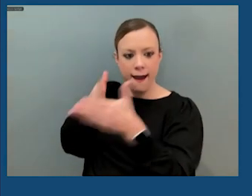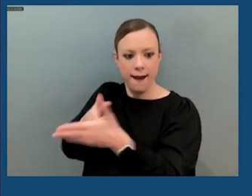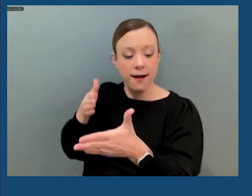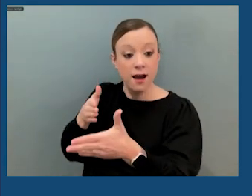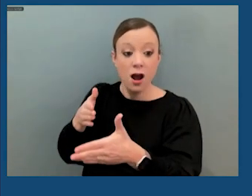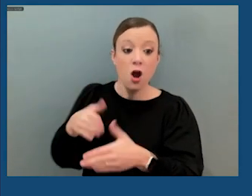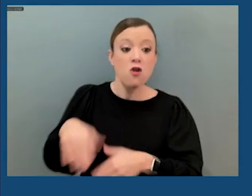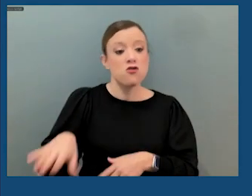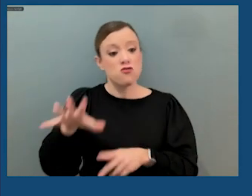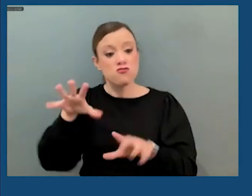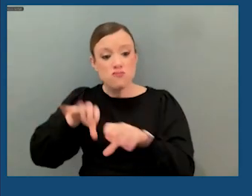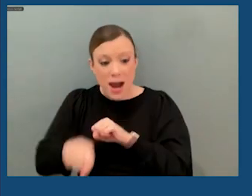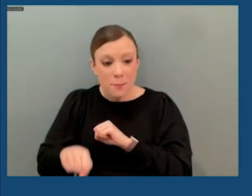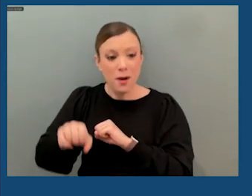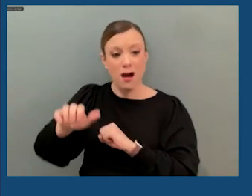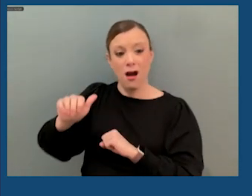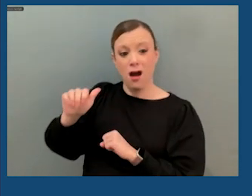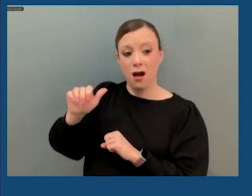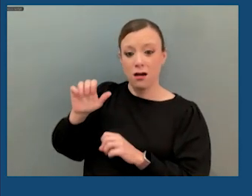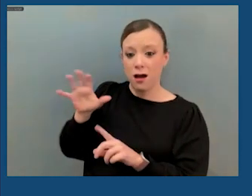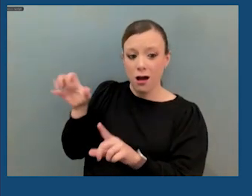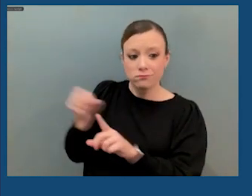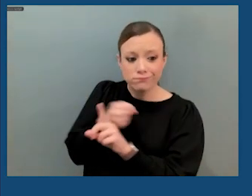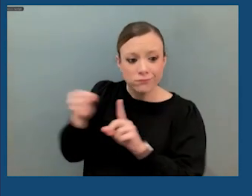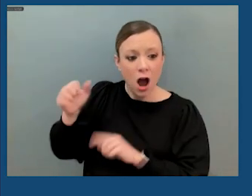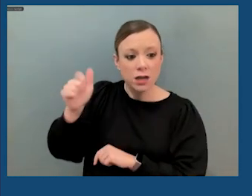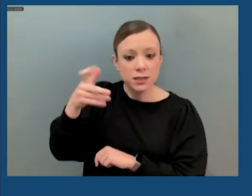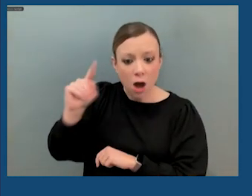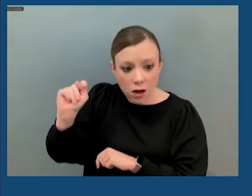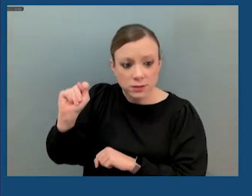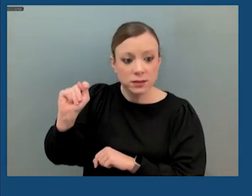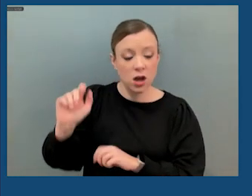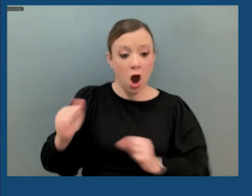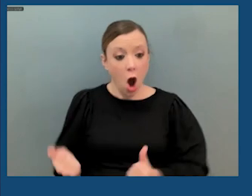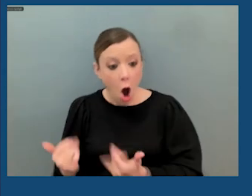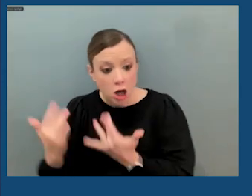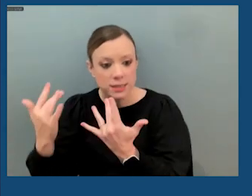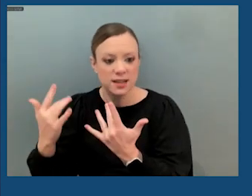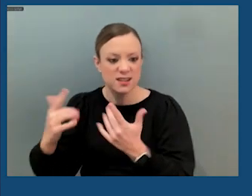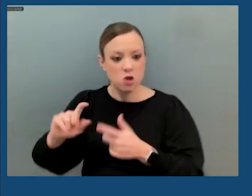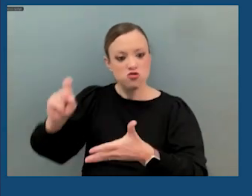graffiti that we just saw last night, and arson. And what that means, if someone is motivated by hate